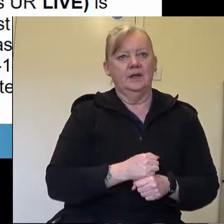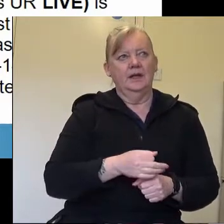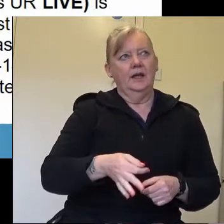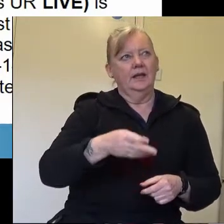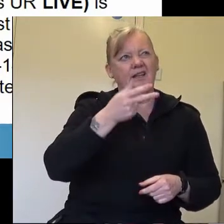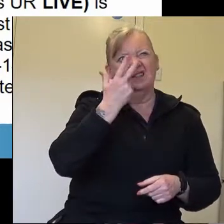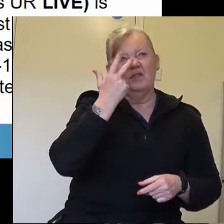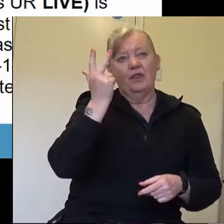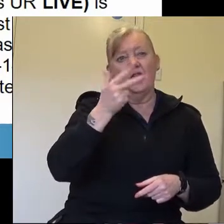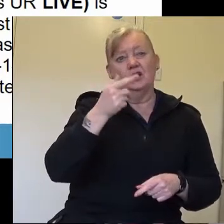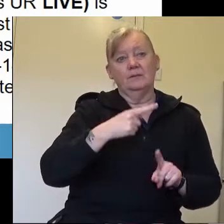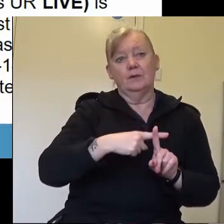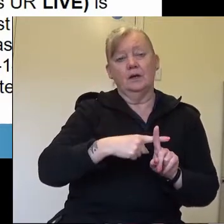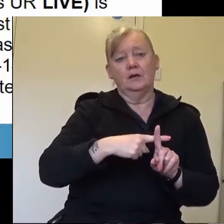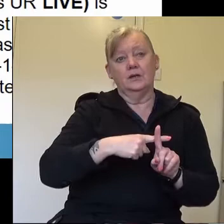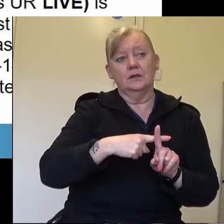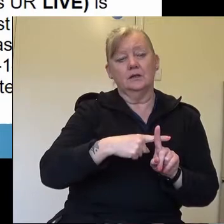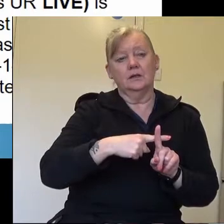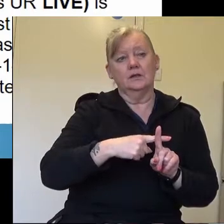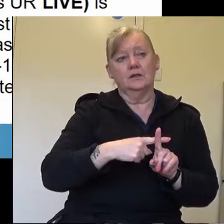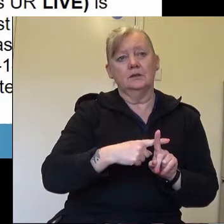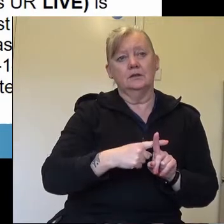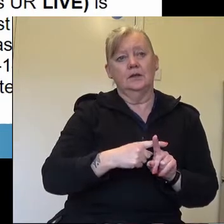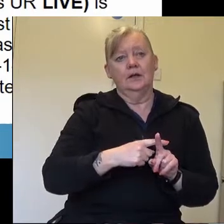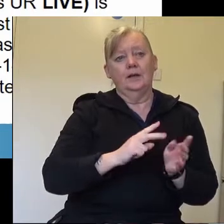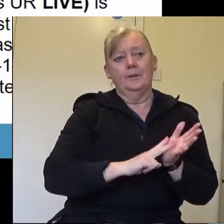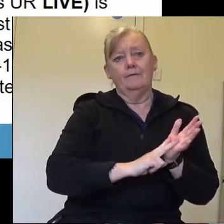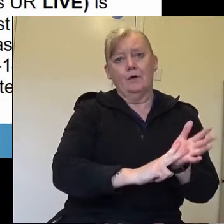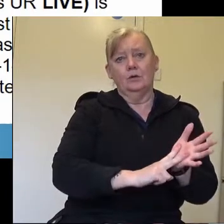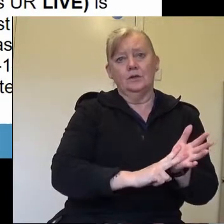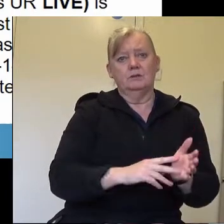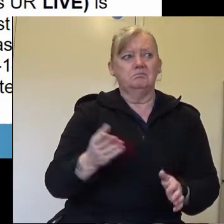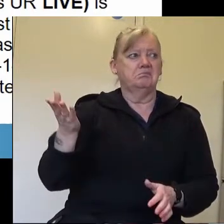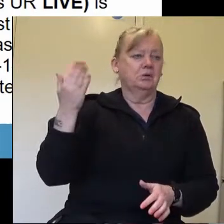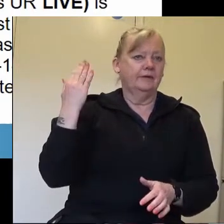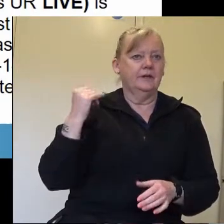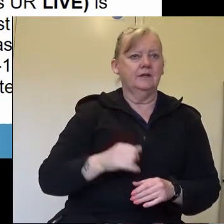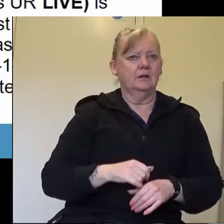Instagram is 13 plus, and